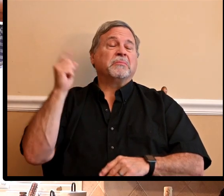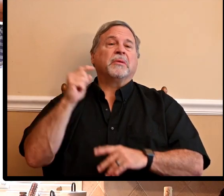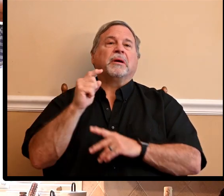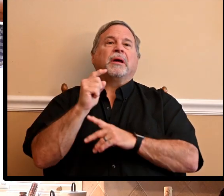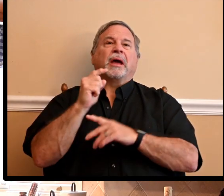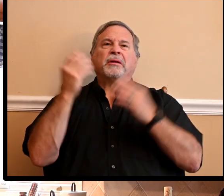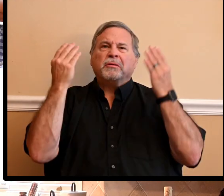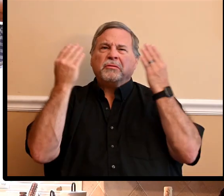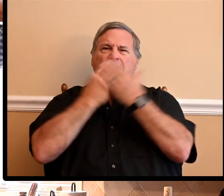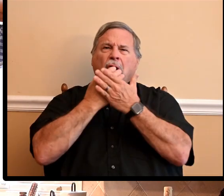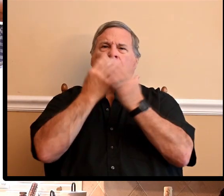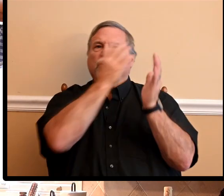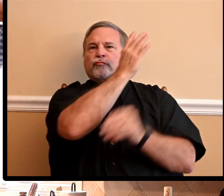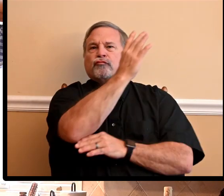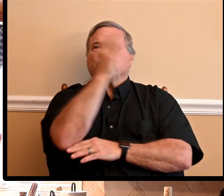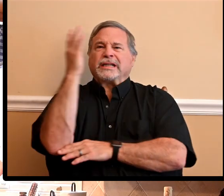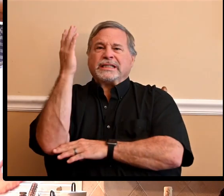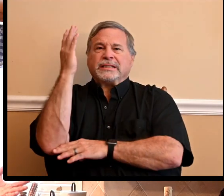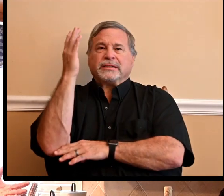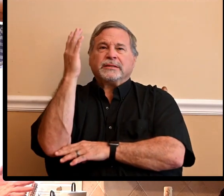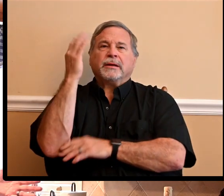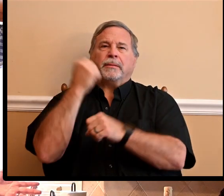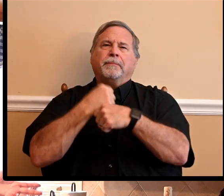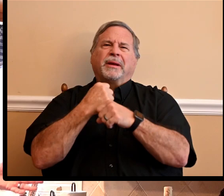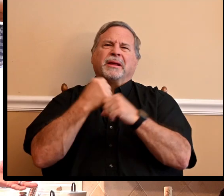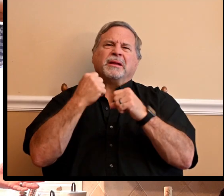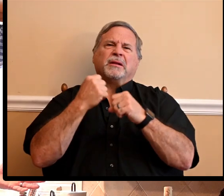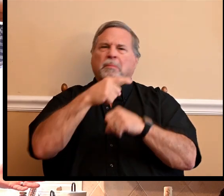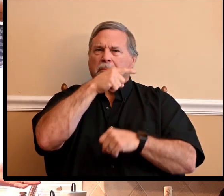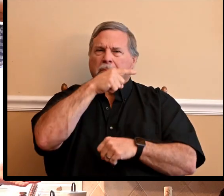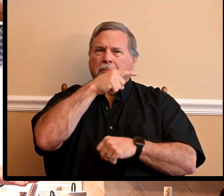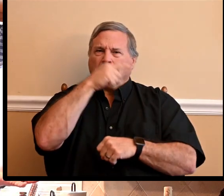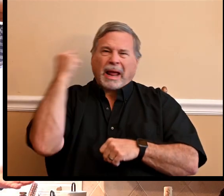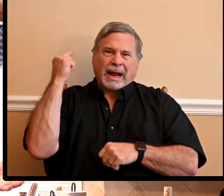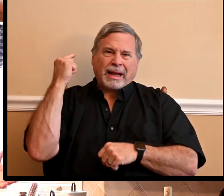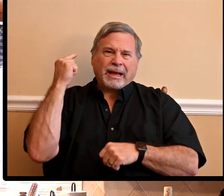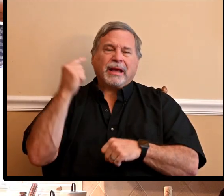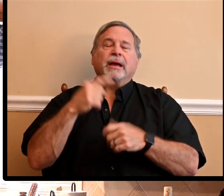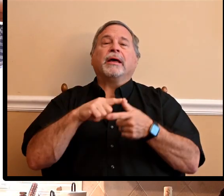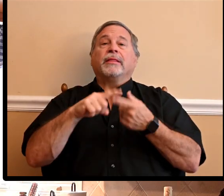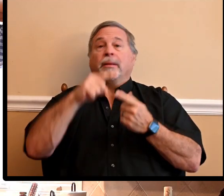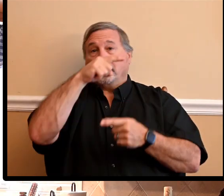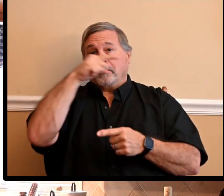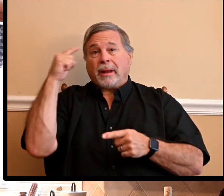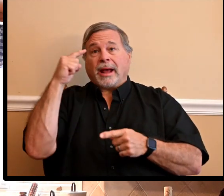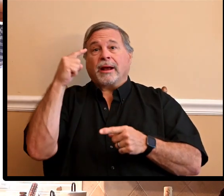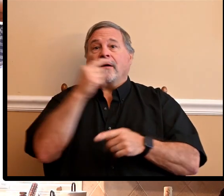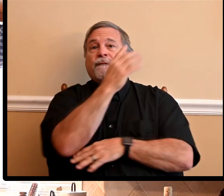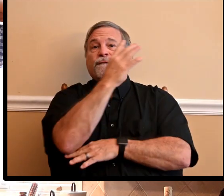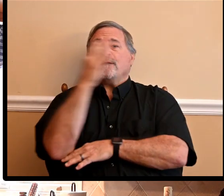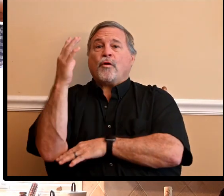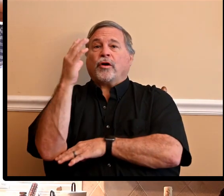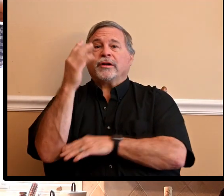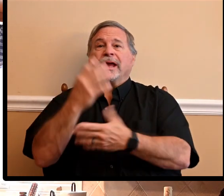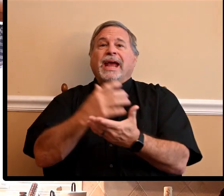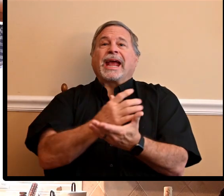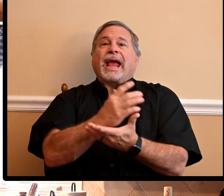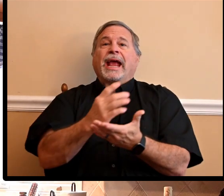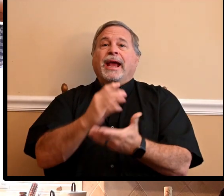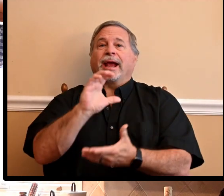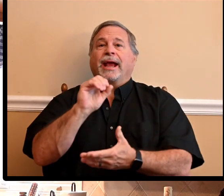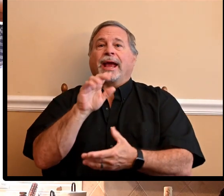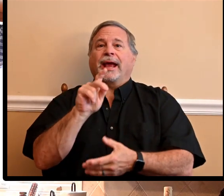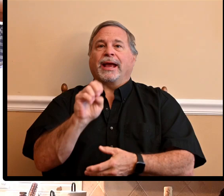video. It's known for the dense, dark trees, which gets the name for the Black Forest. And it's known for Black Forest